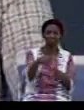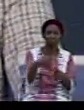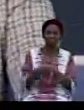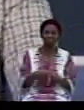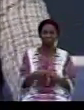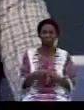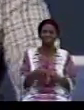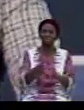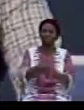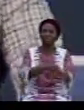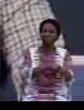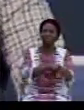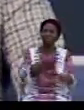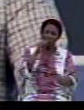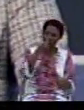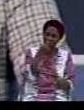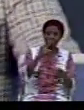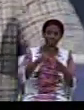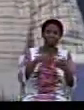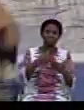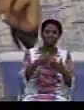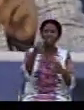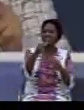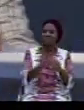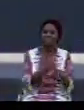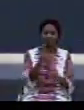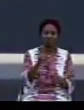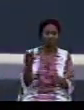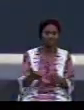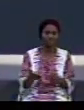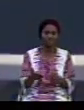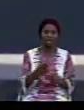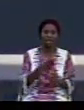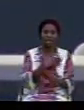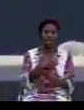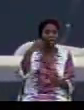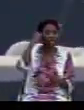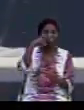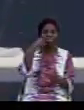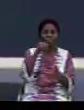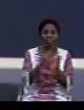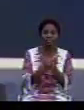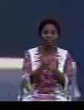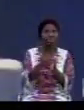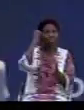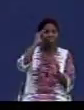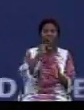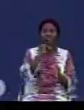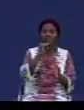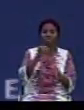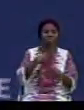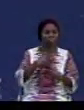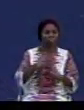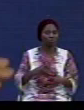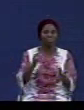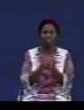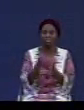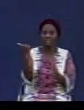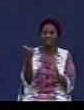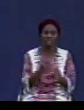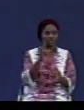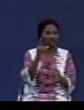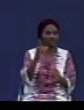Long-suffering towards everyone here. And he says, not willing that any should